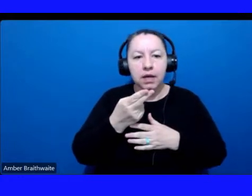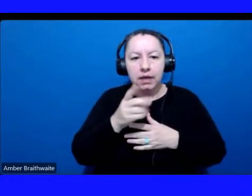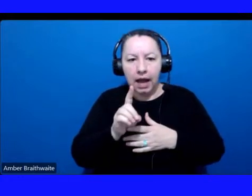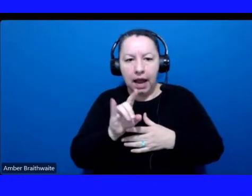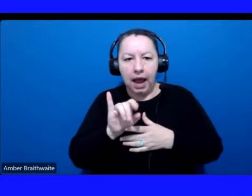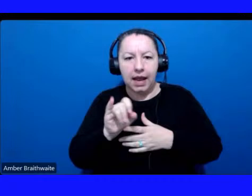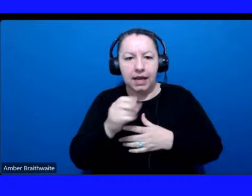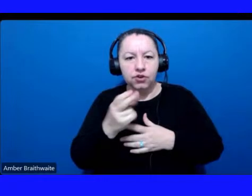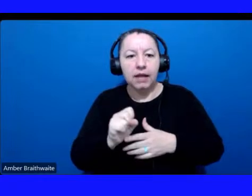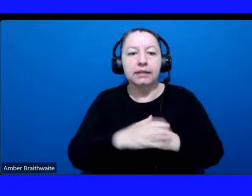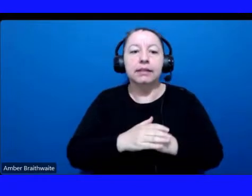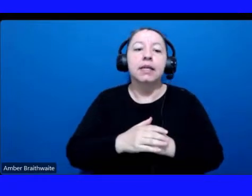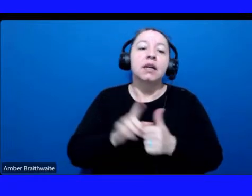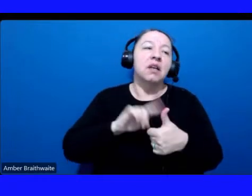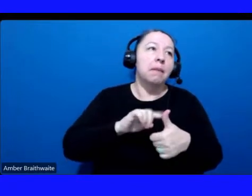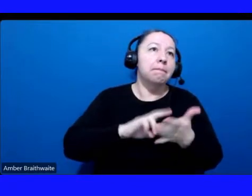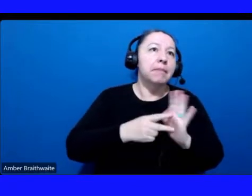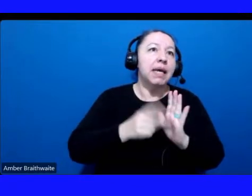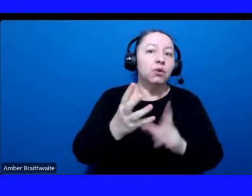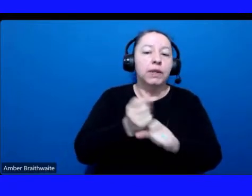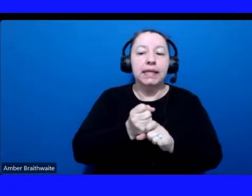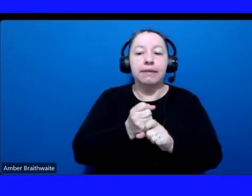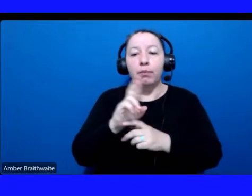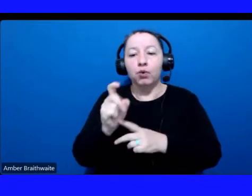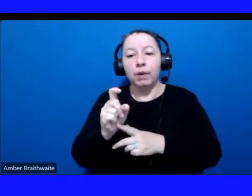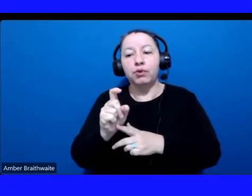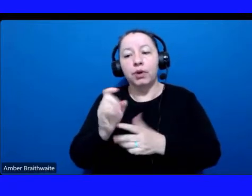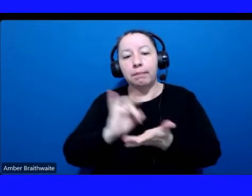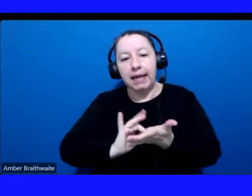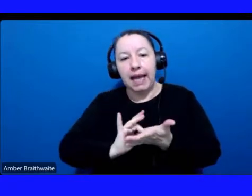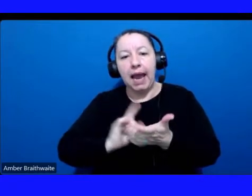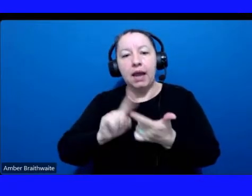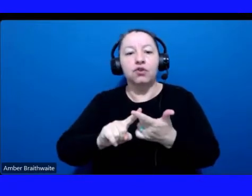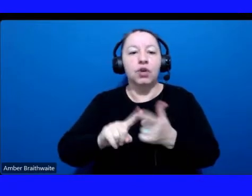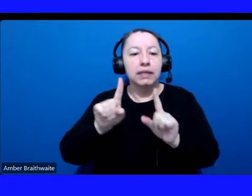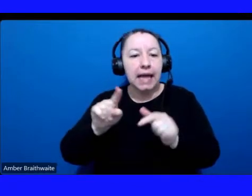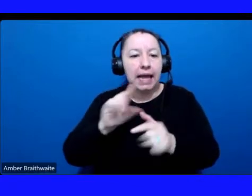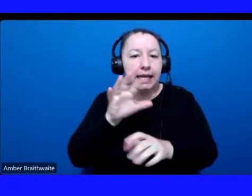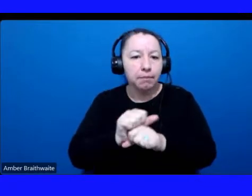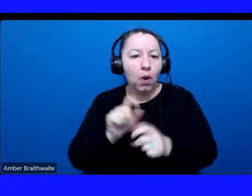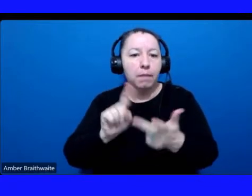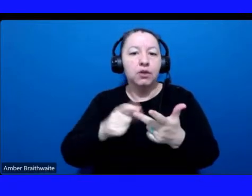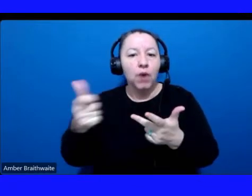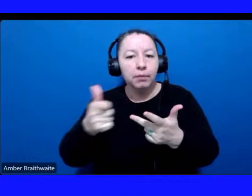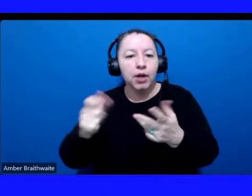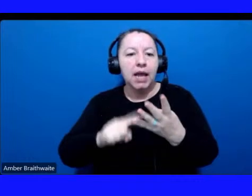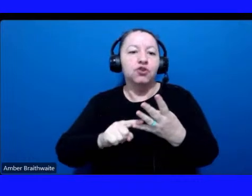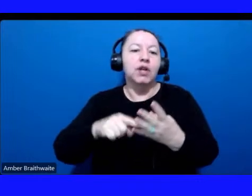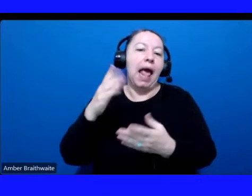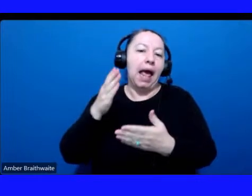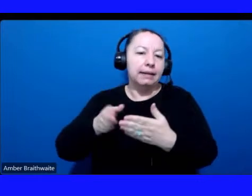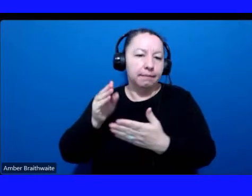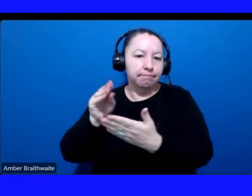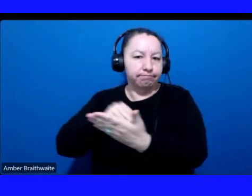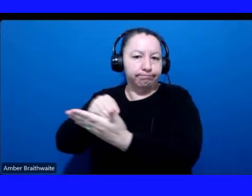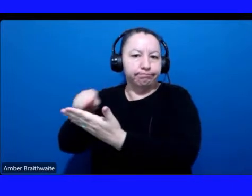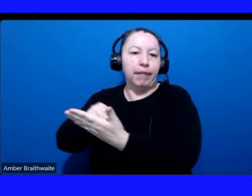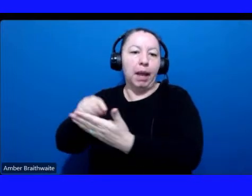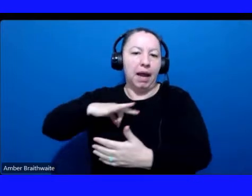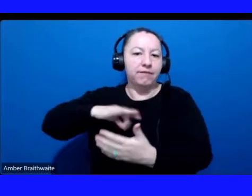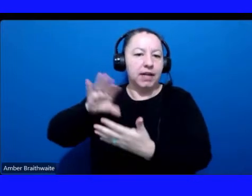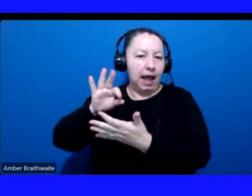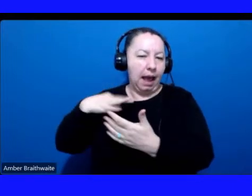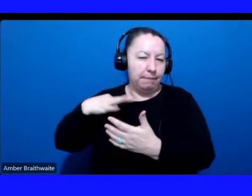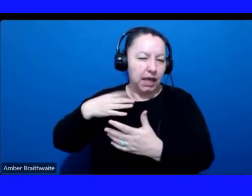CHS is happy with the quality of service provided by EAC. In addition to providing clients with the services they request, EAC has